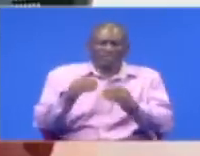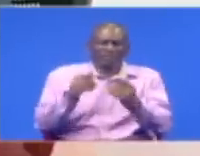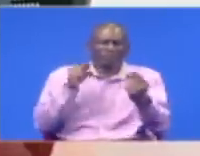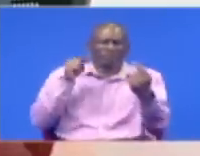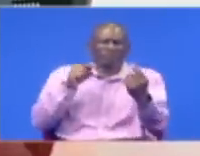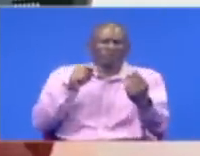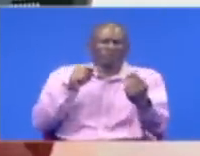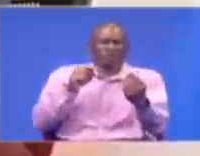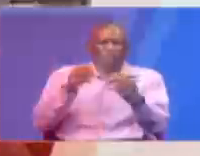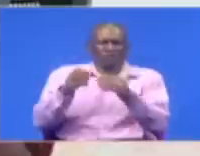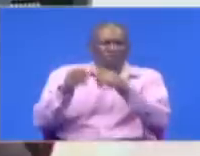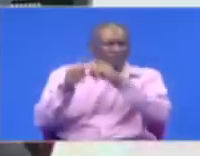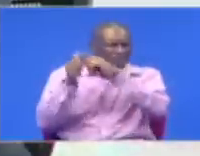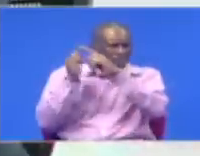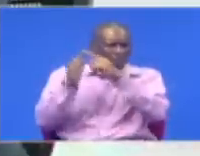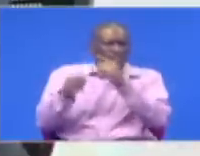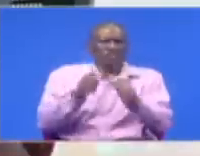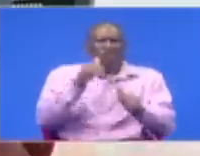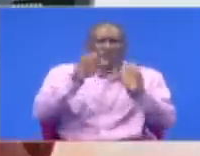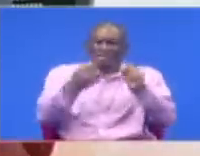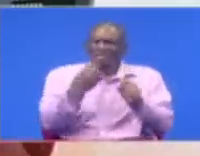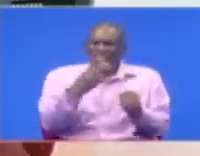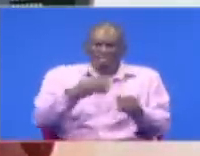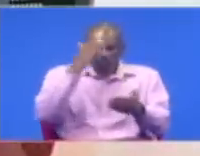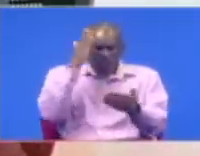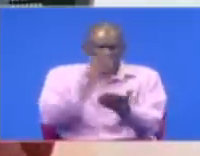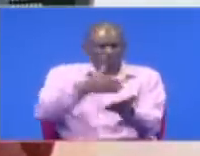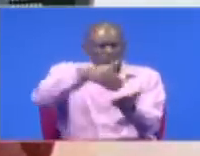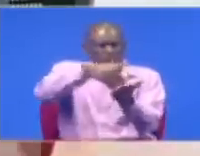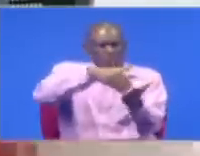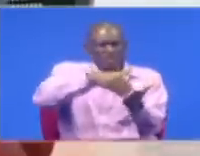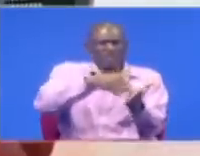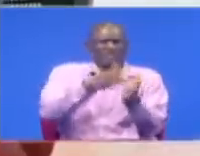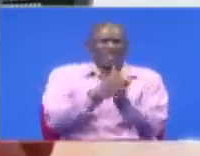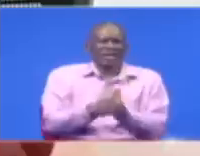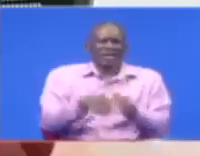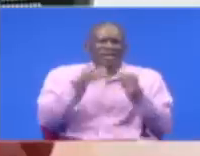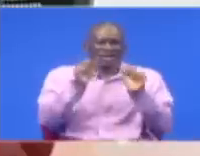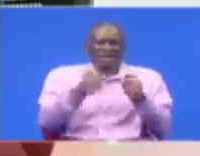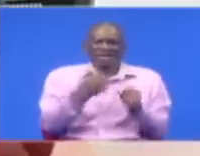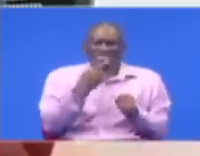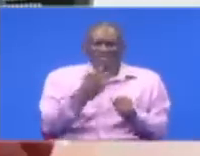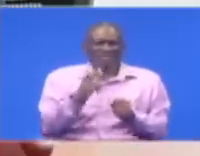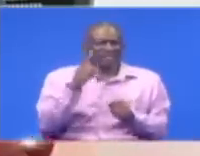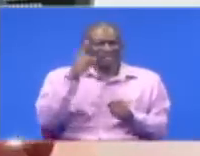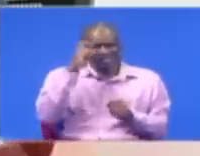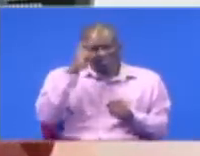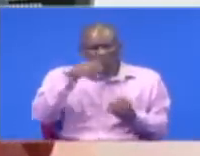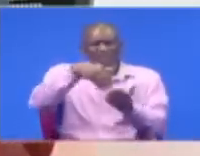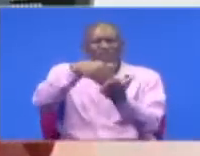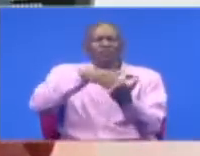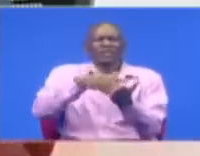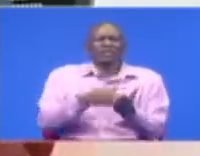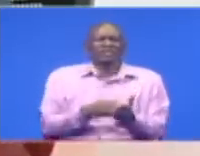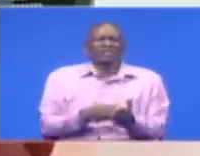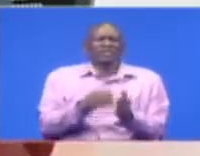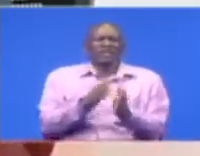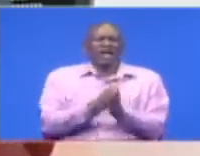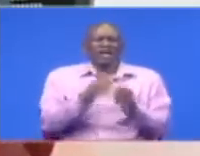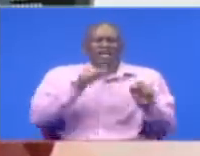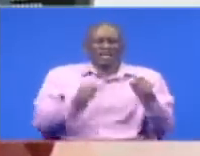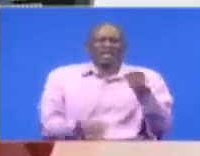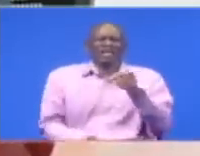see the real weaknesses and the perceived weaknesses and come up